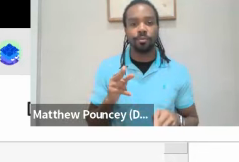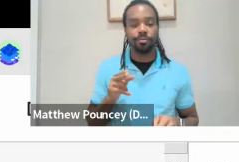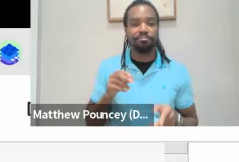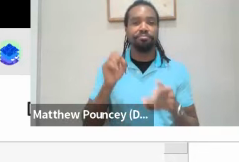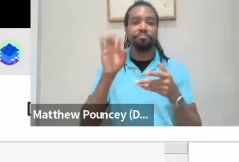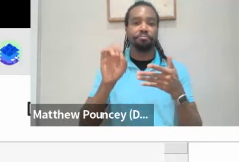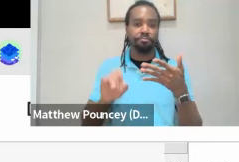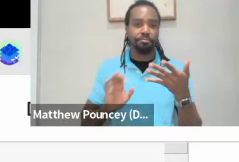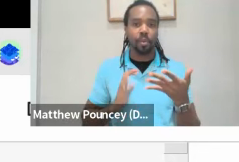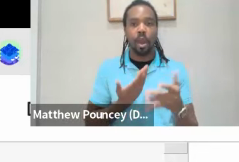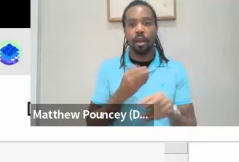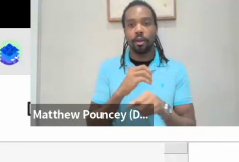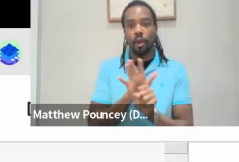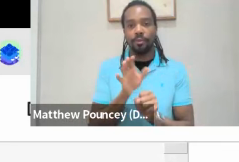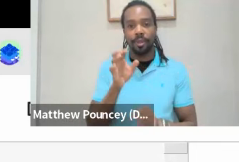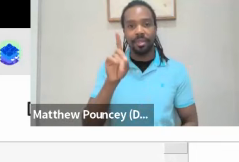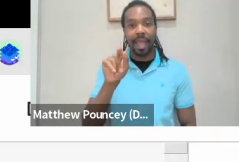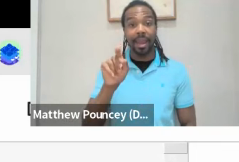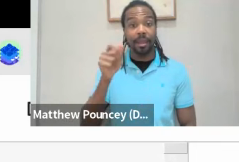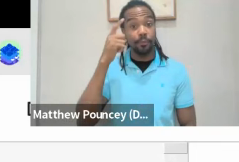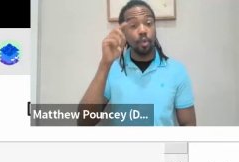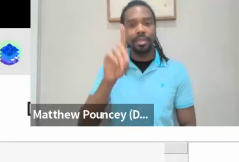data for DDA.